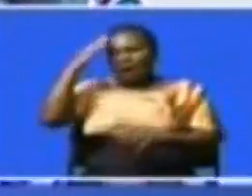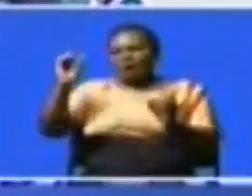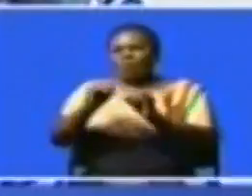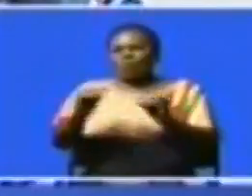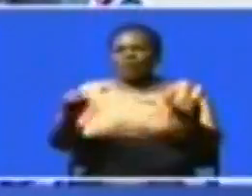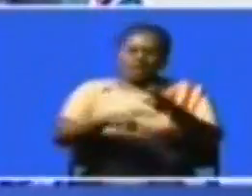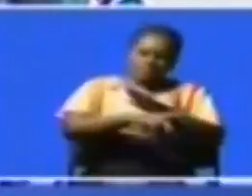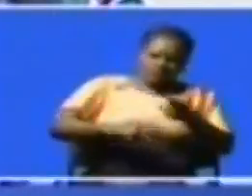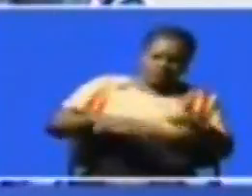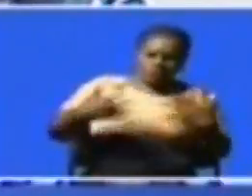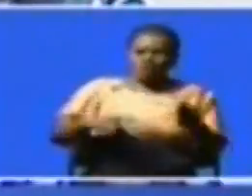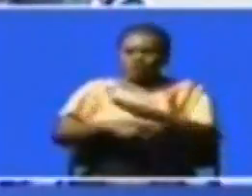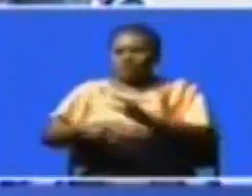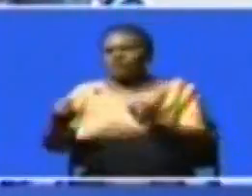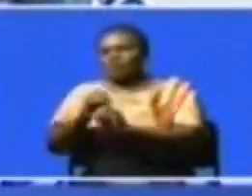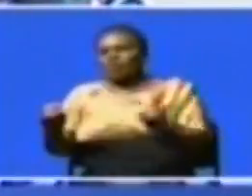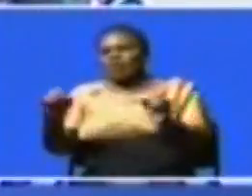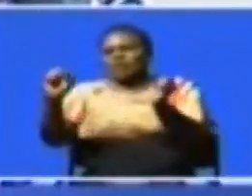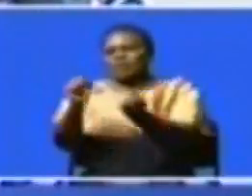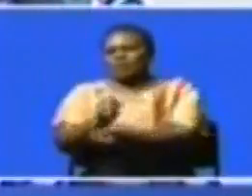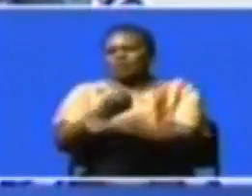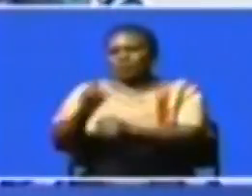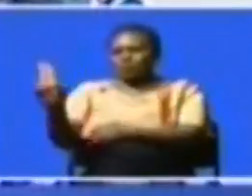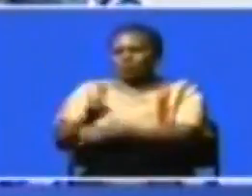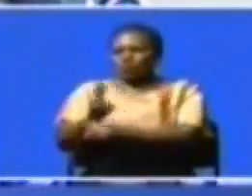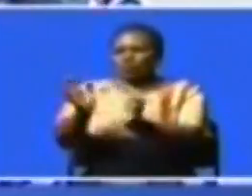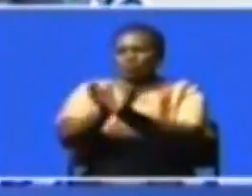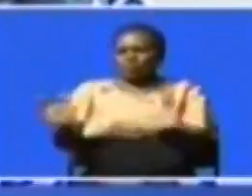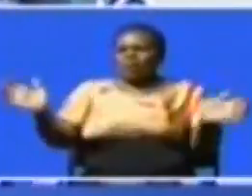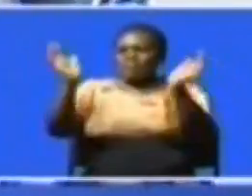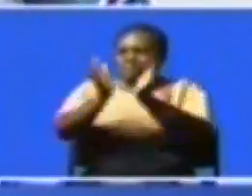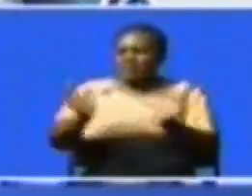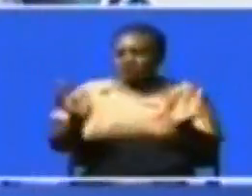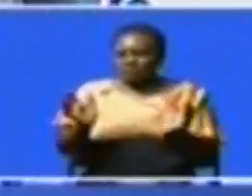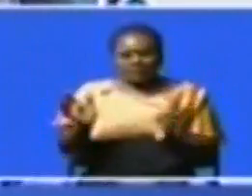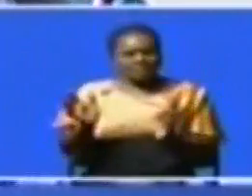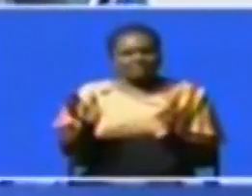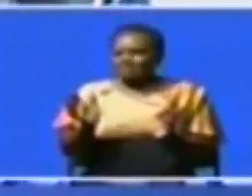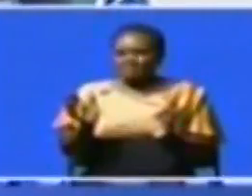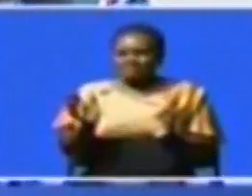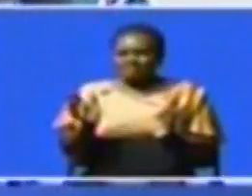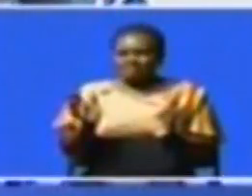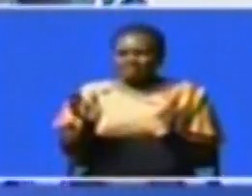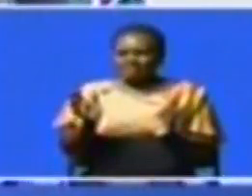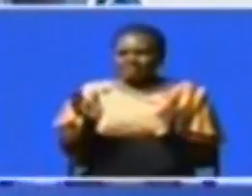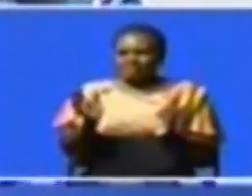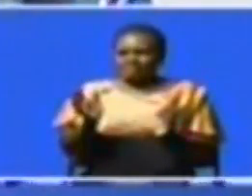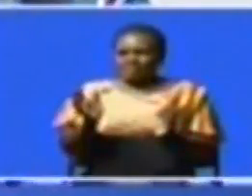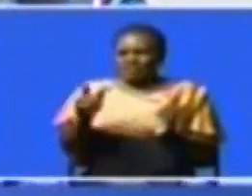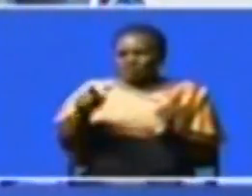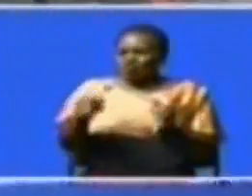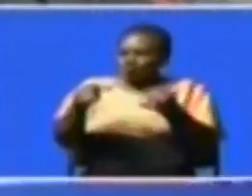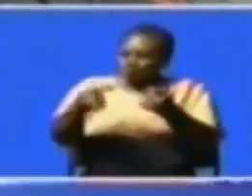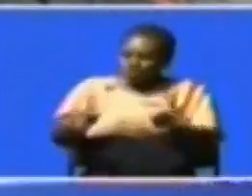they stole or not. So you cannot now use the bail as a punishment to them to feel the pinch, and you have